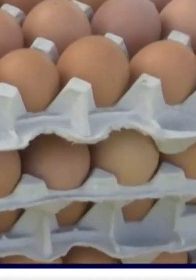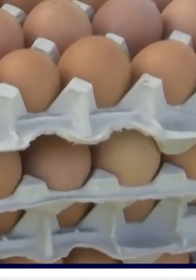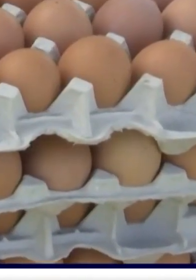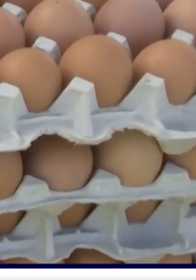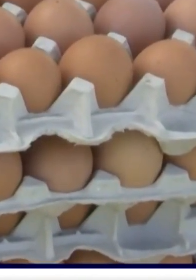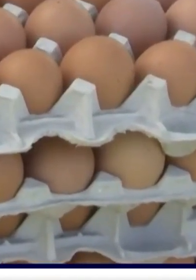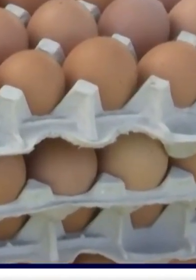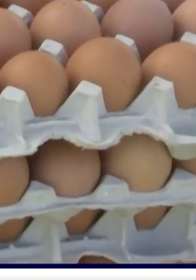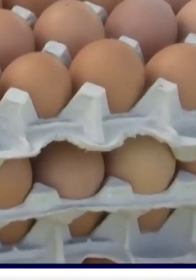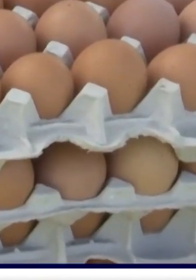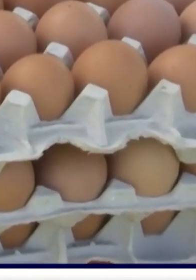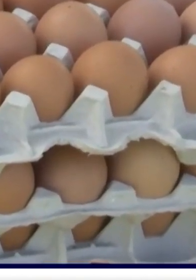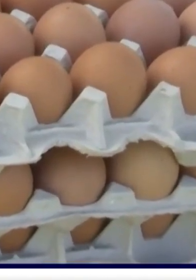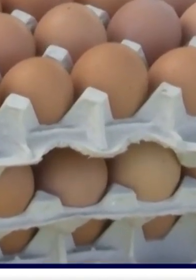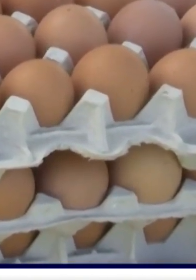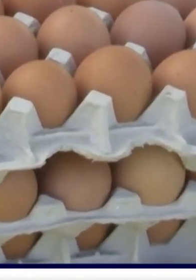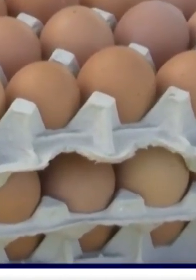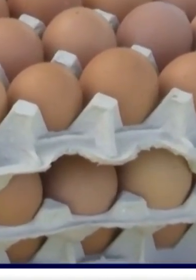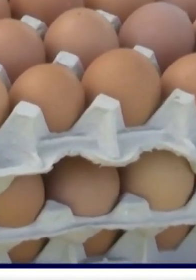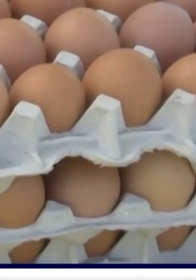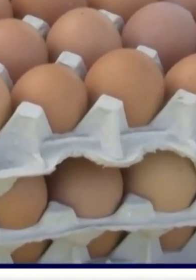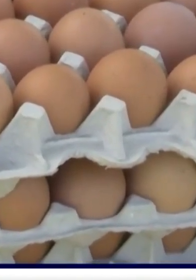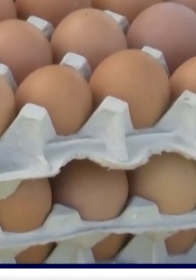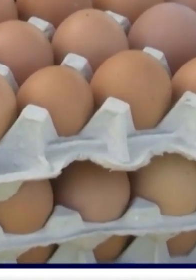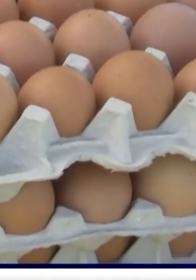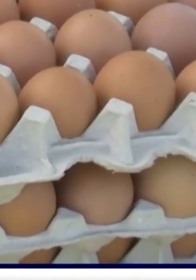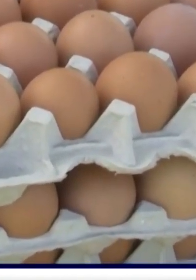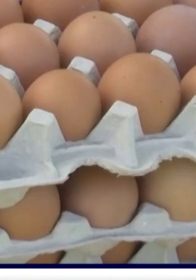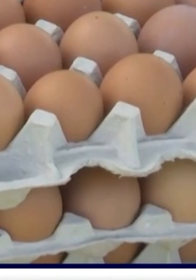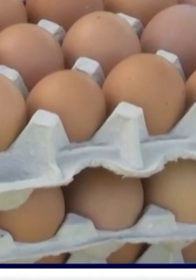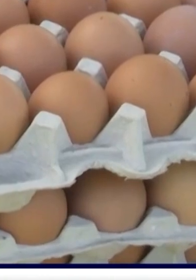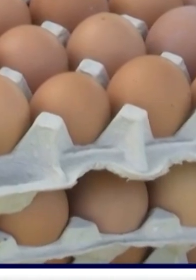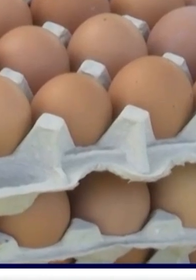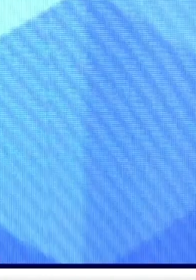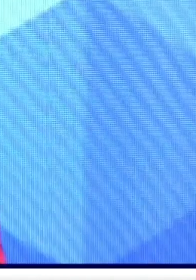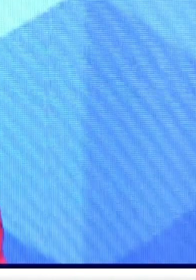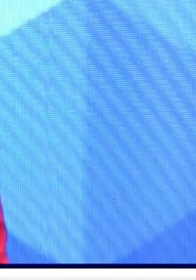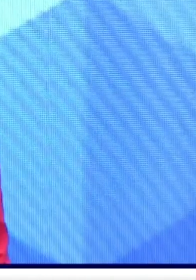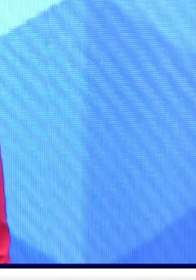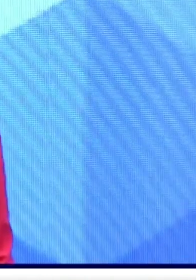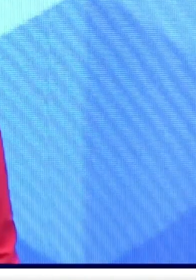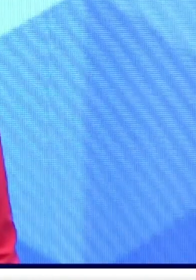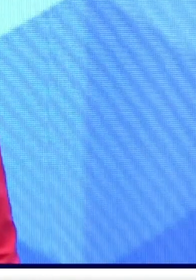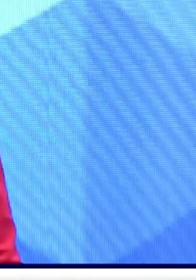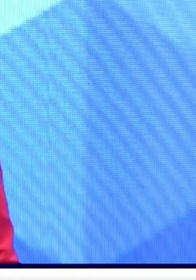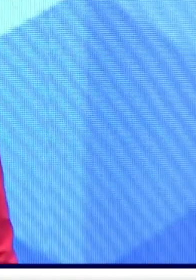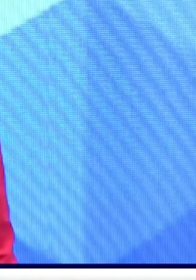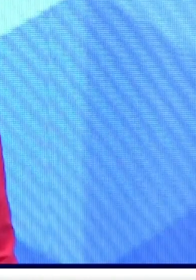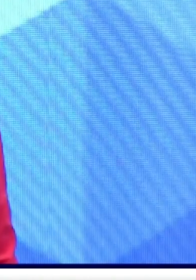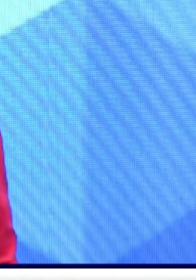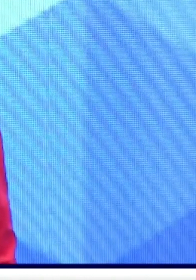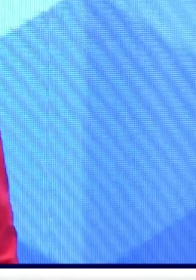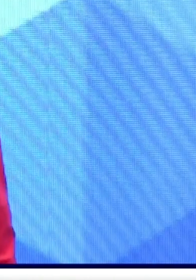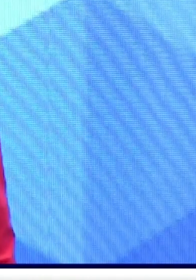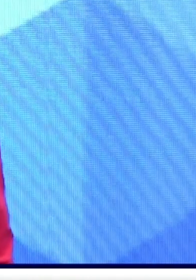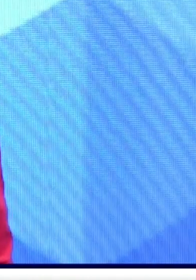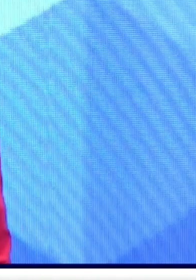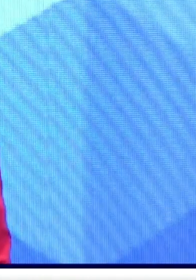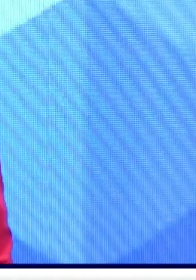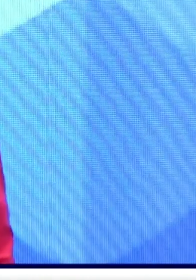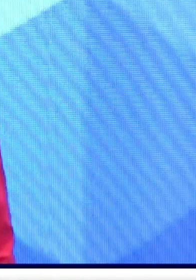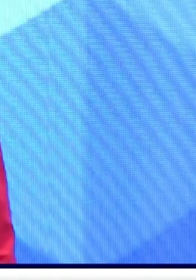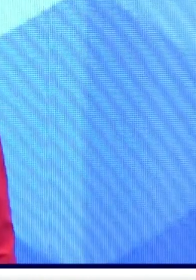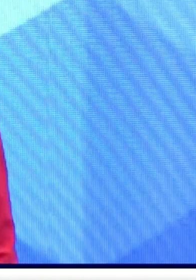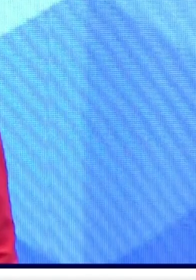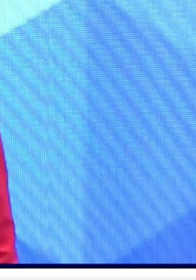that egg importation is necessary at this time. Barbados makes significant strides in the Ghanian market with more local